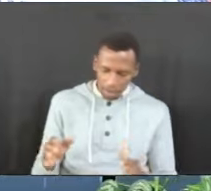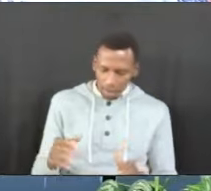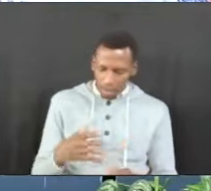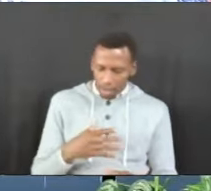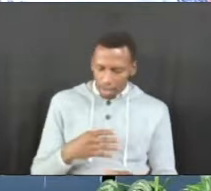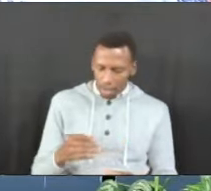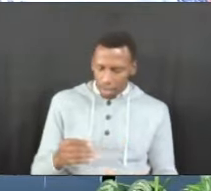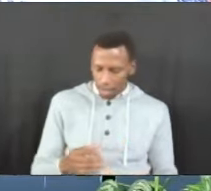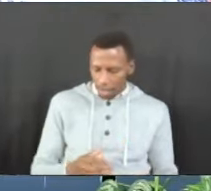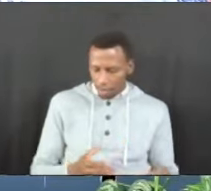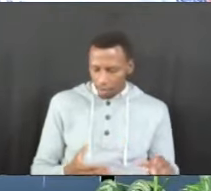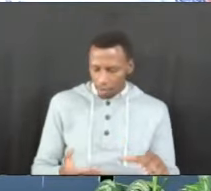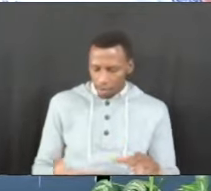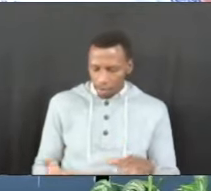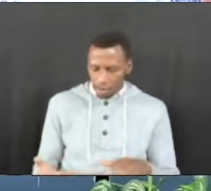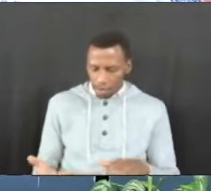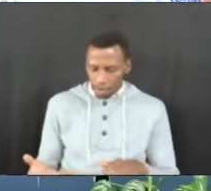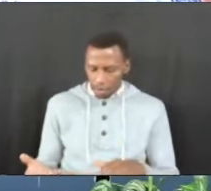loss and